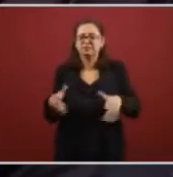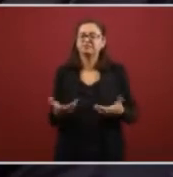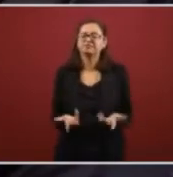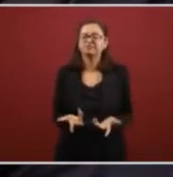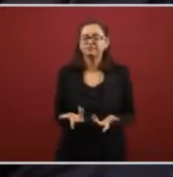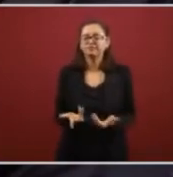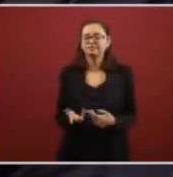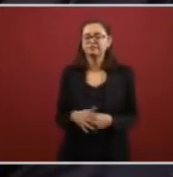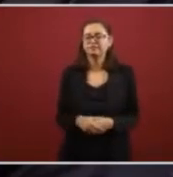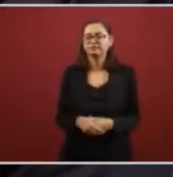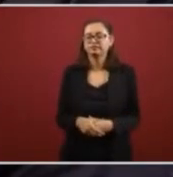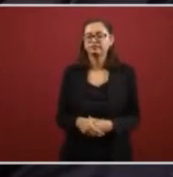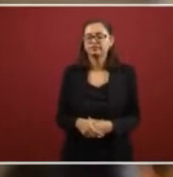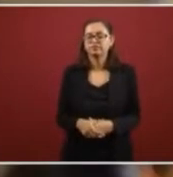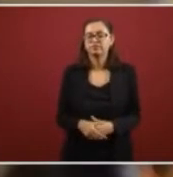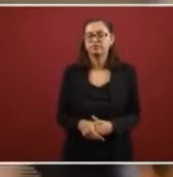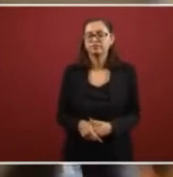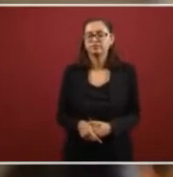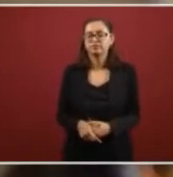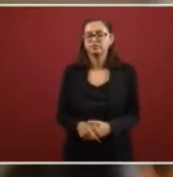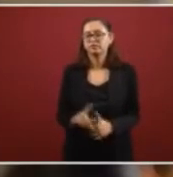sent. And so first,